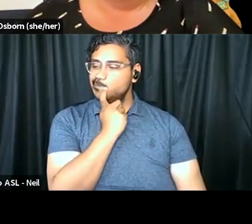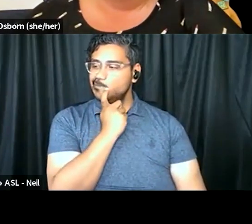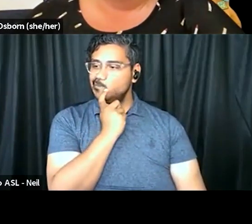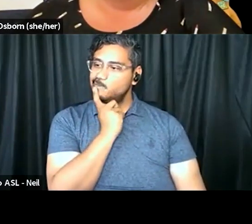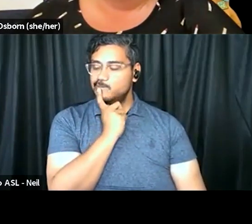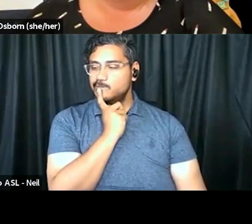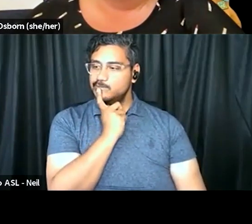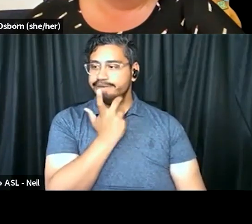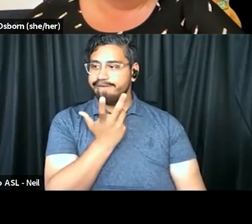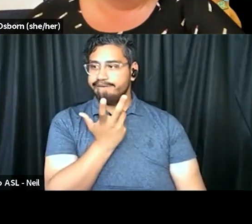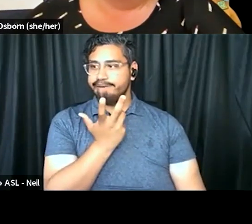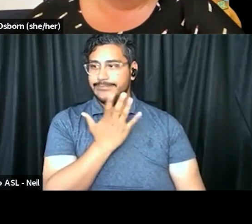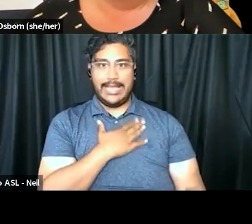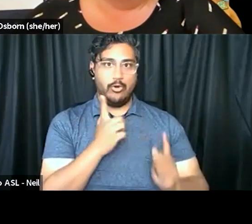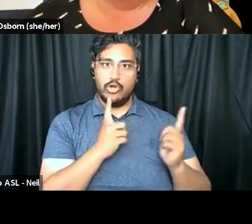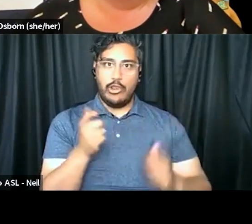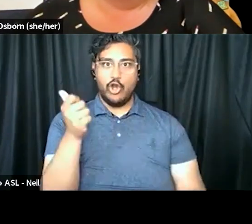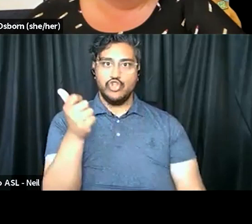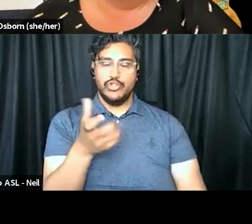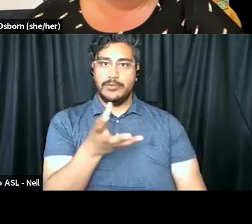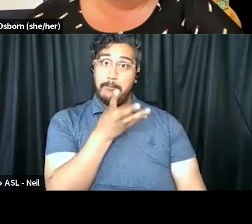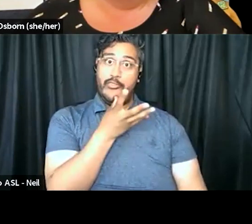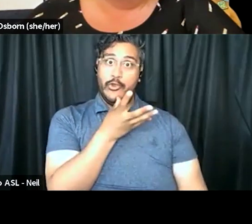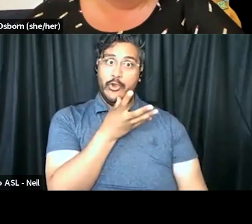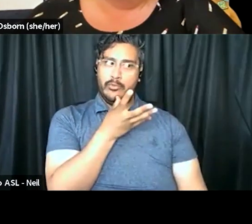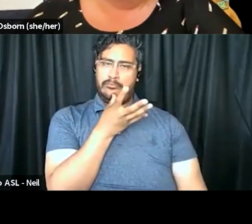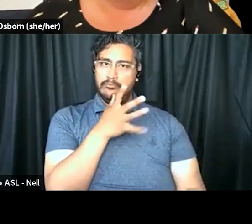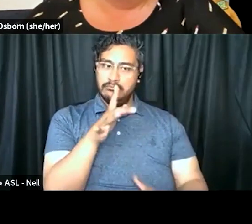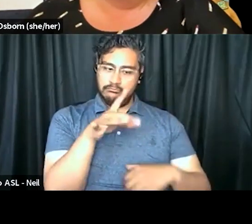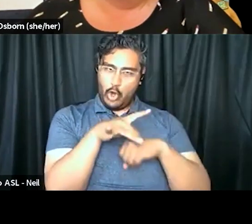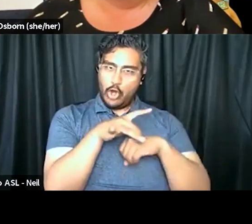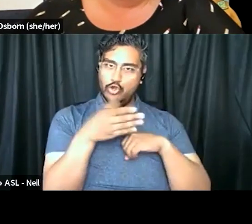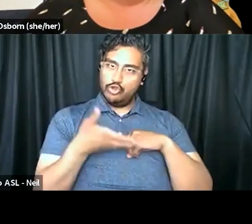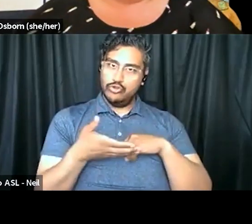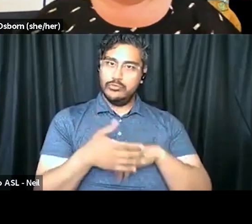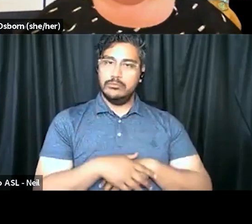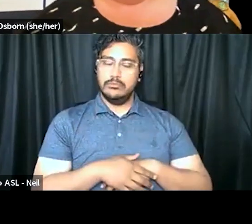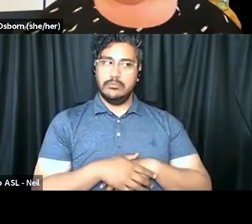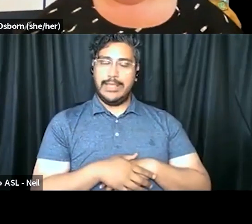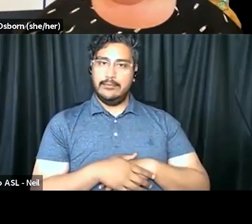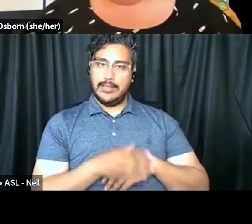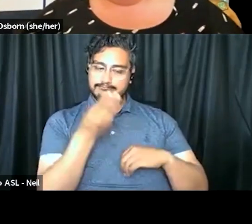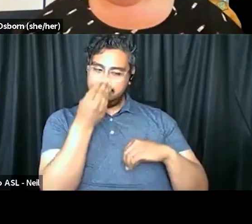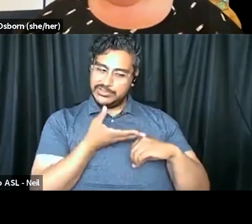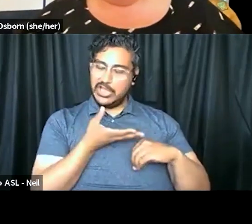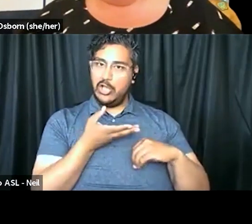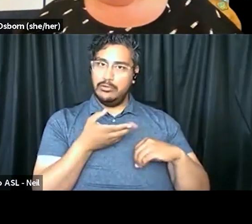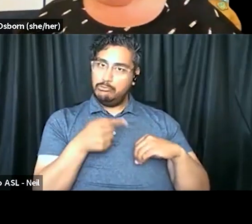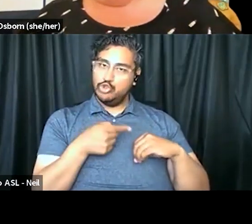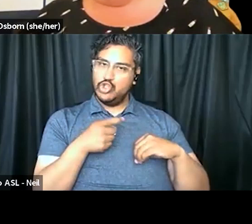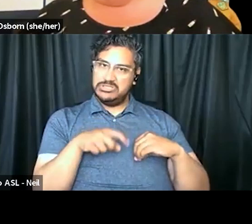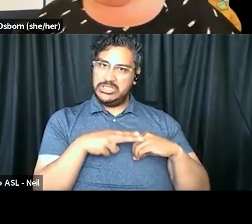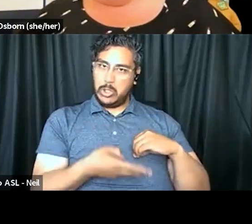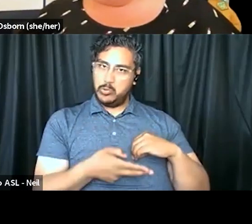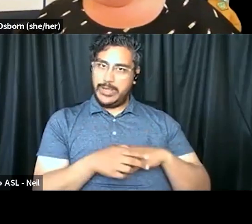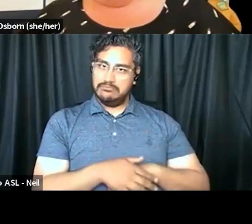our largest mother, Mother Earth, and telling the planet that she needs to lose weight.